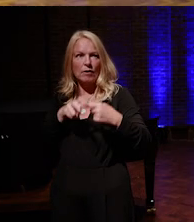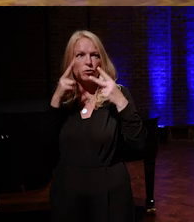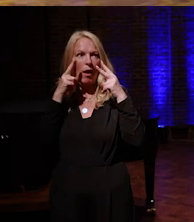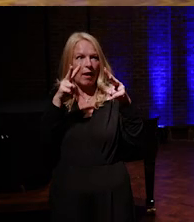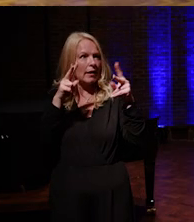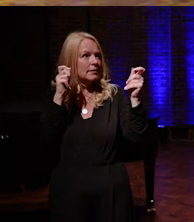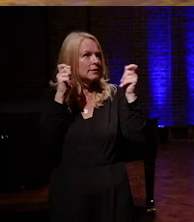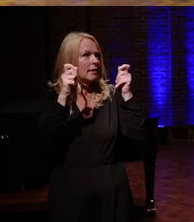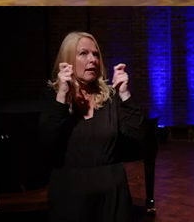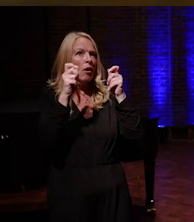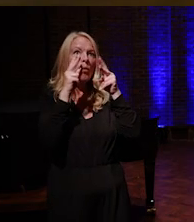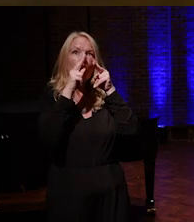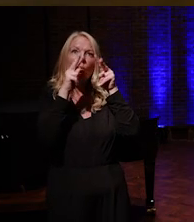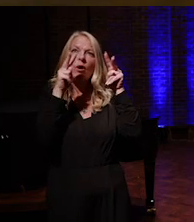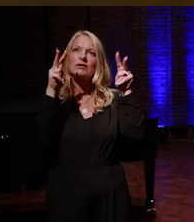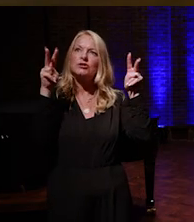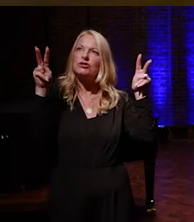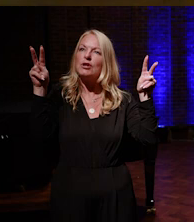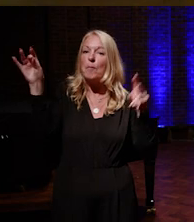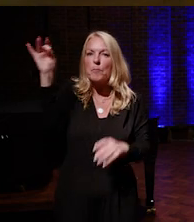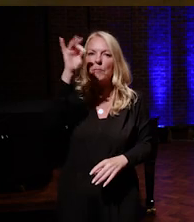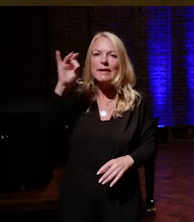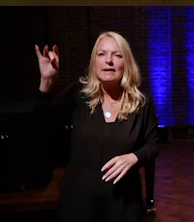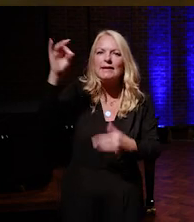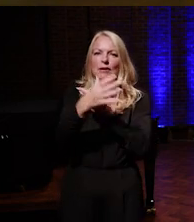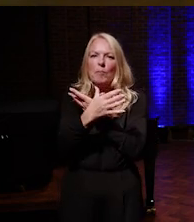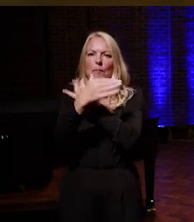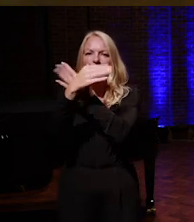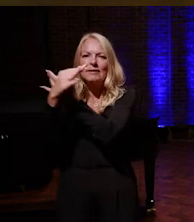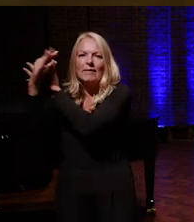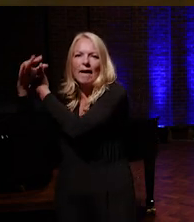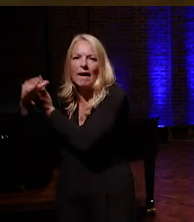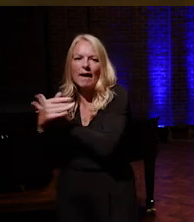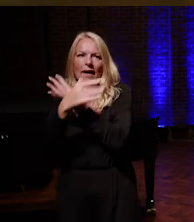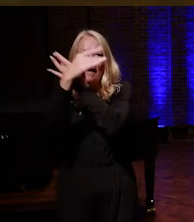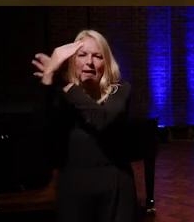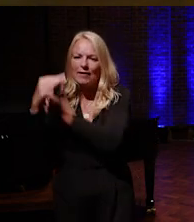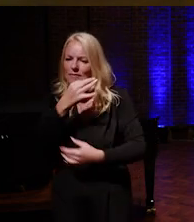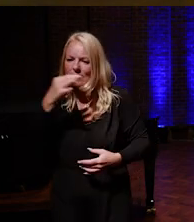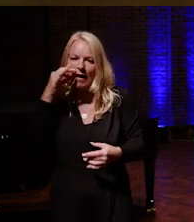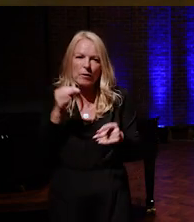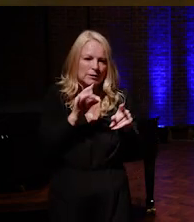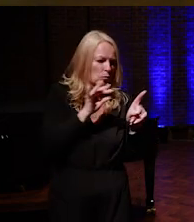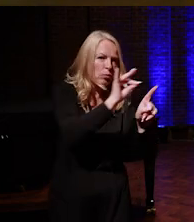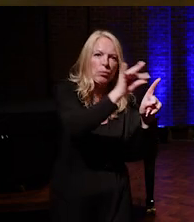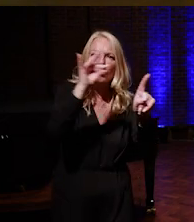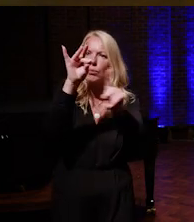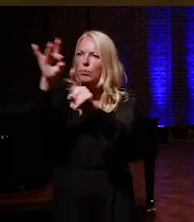adjust. And you can watch as this community of bees and butterflies go from flower to flower, collecting pollen and nectar.